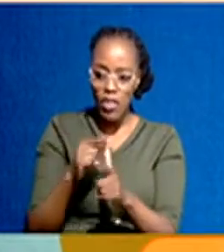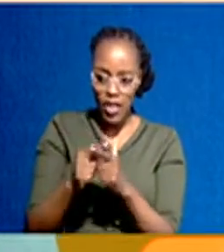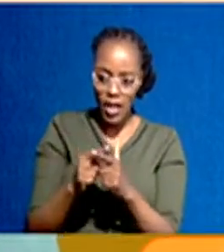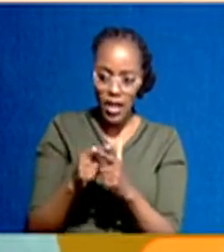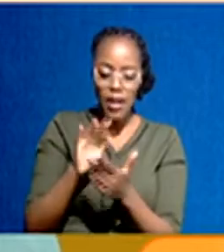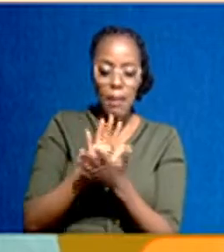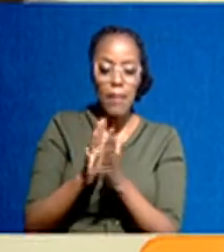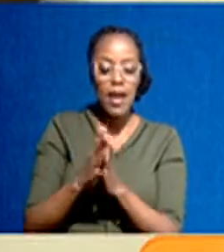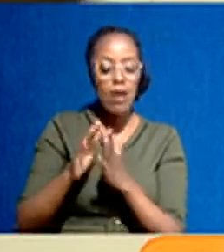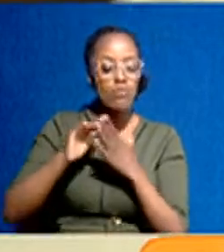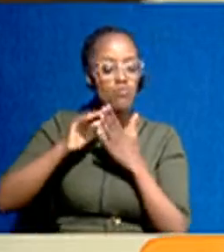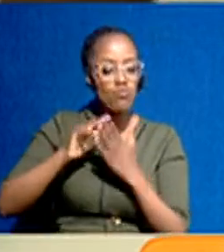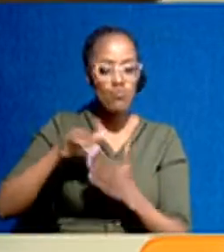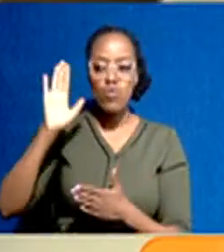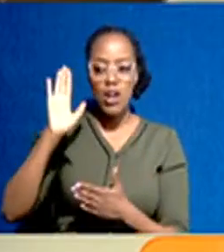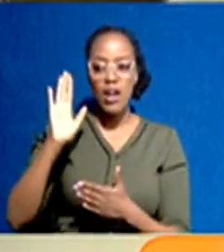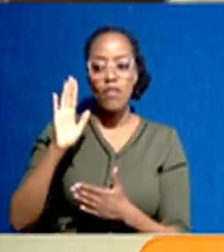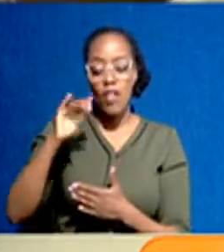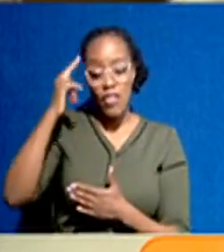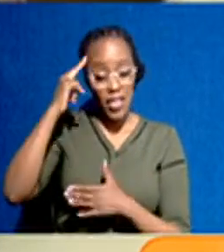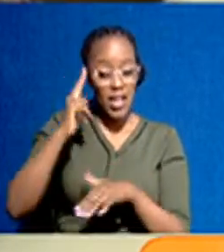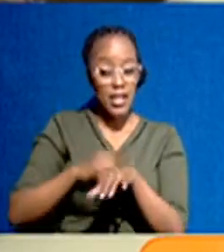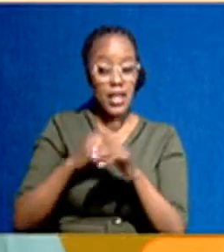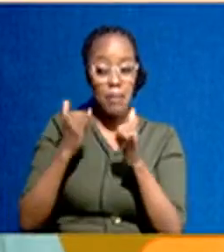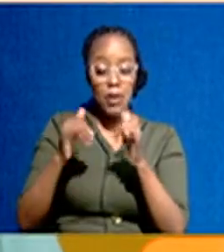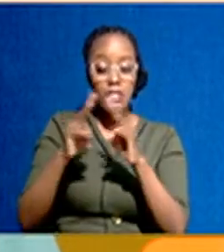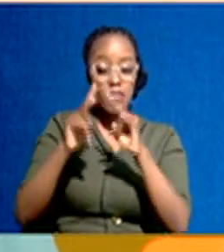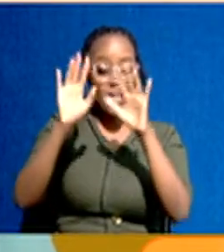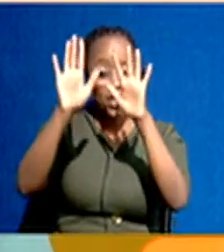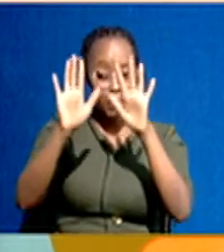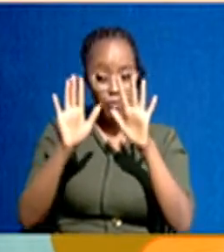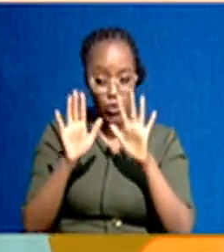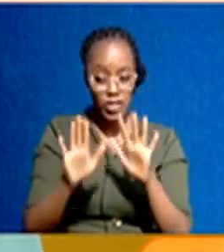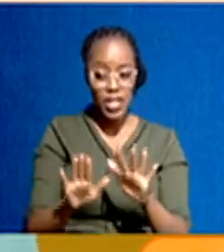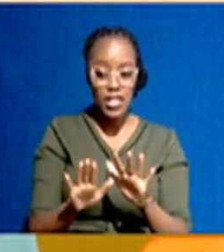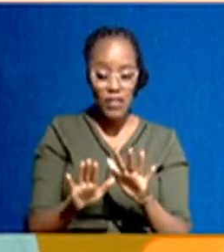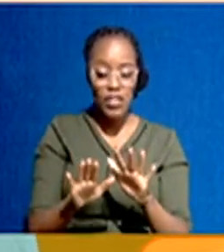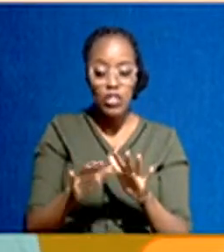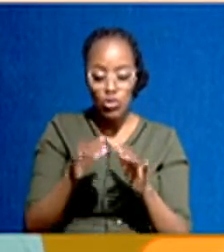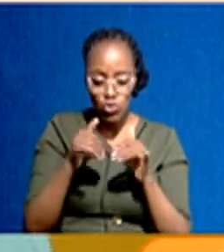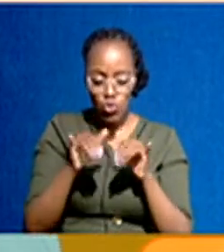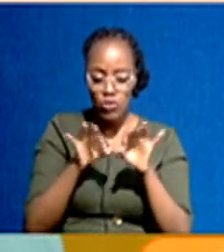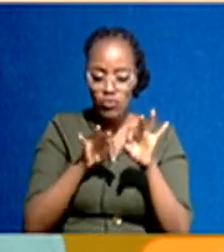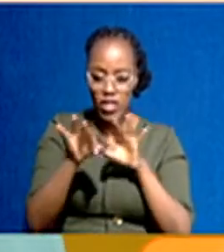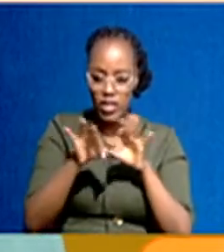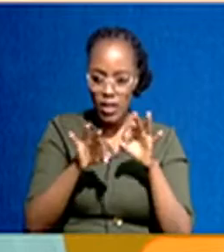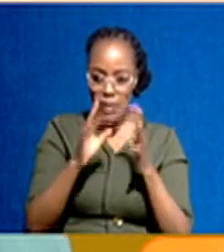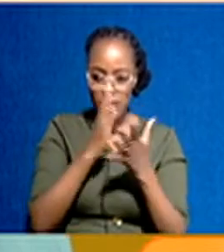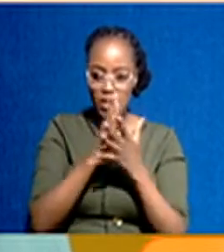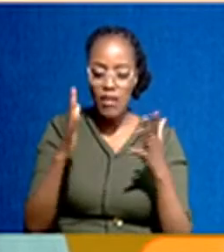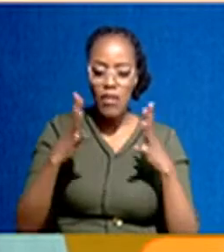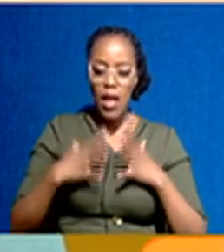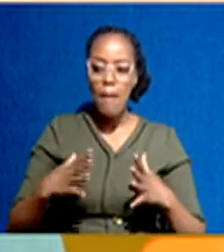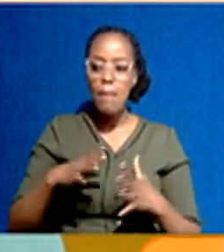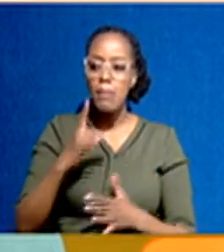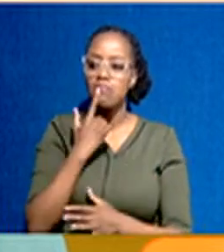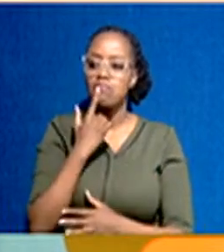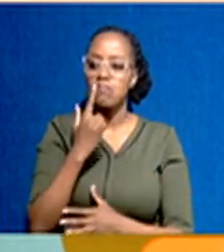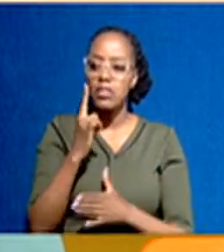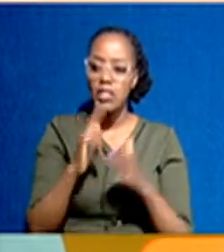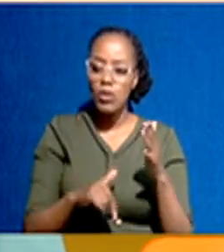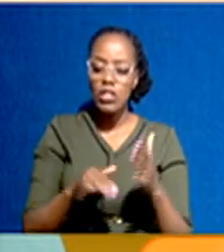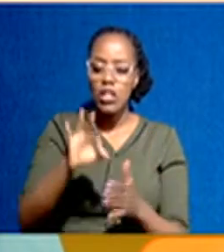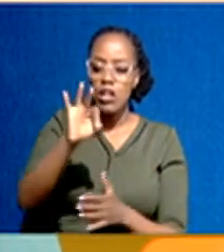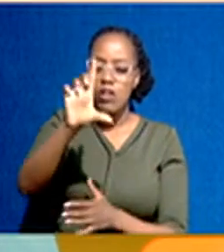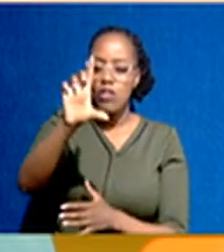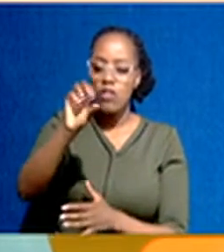more concentrated. And I think at this point it is also important to demystify something. There are people who say that